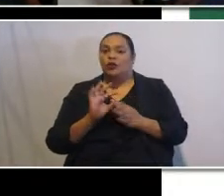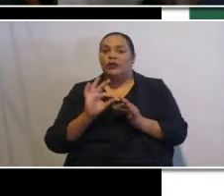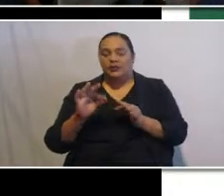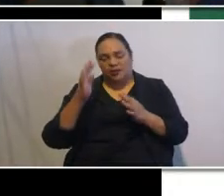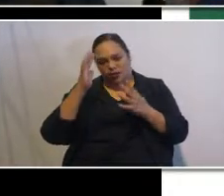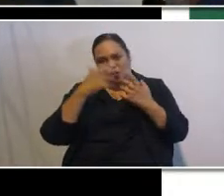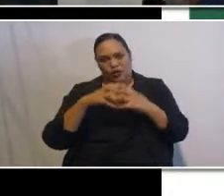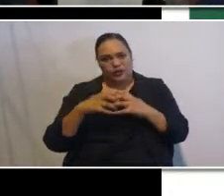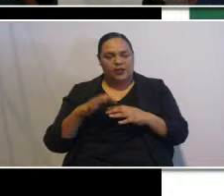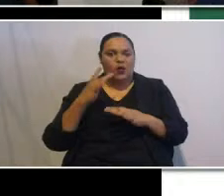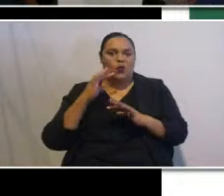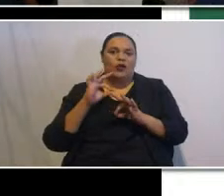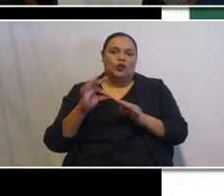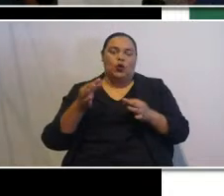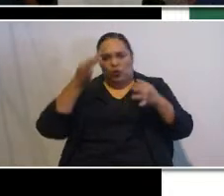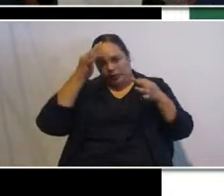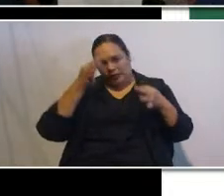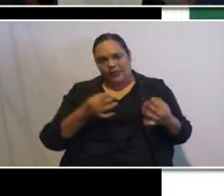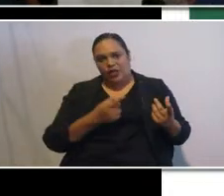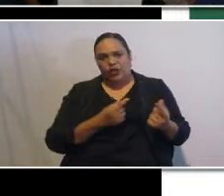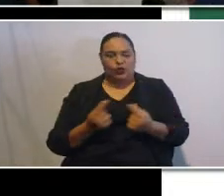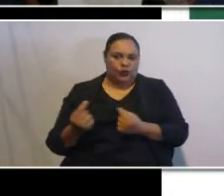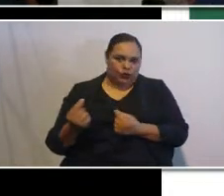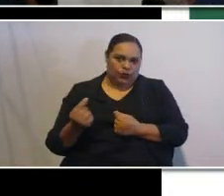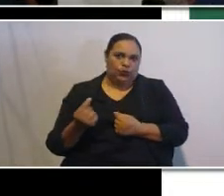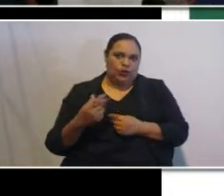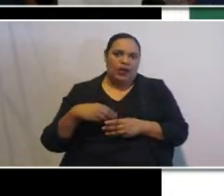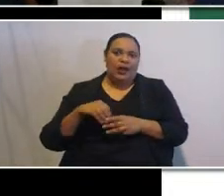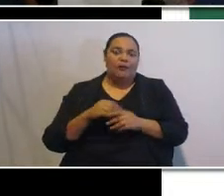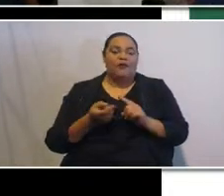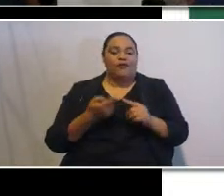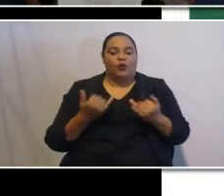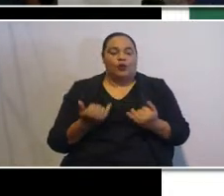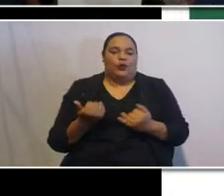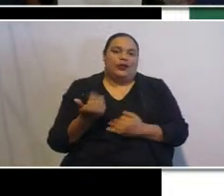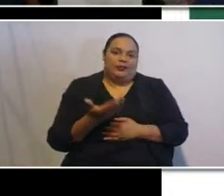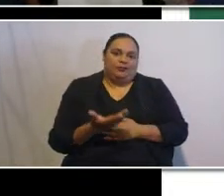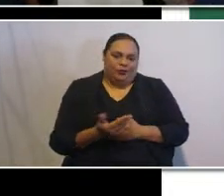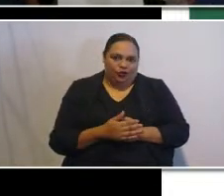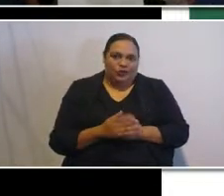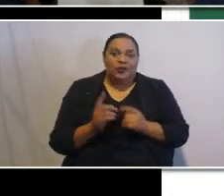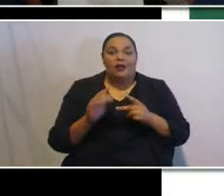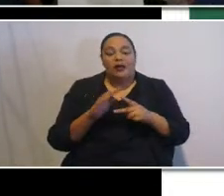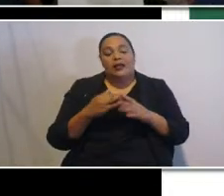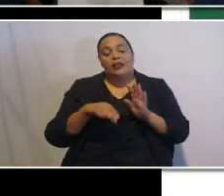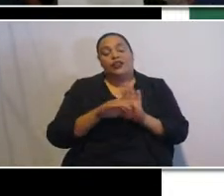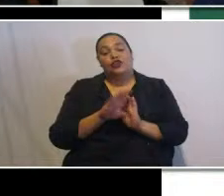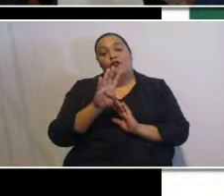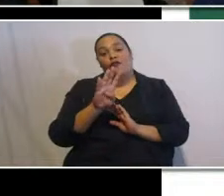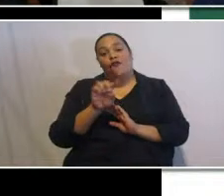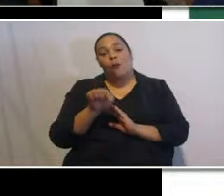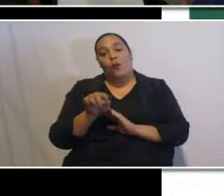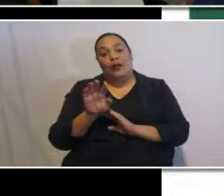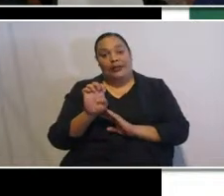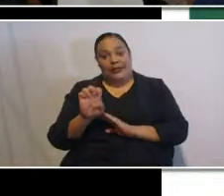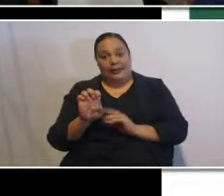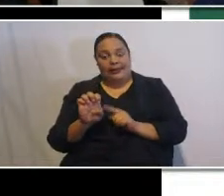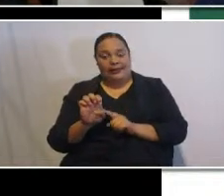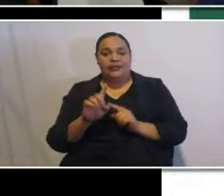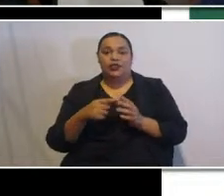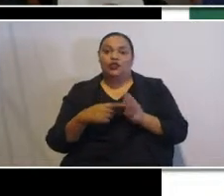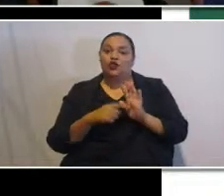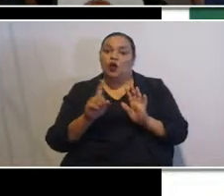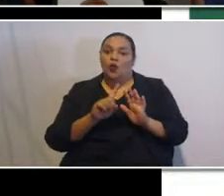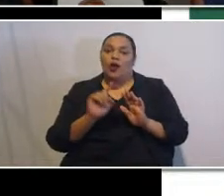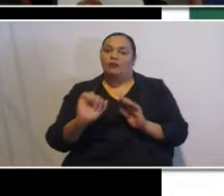considered when they are making a decision out of today's submission. Section 4.E highlights that